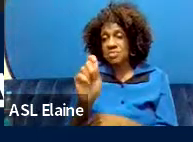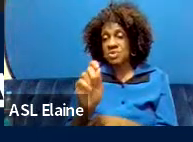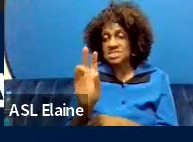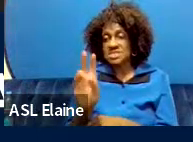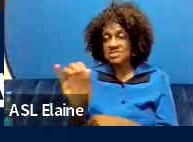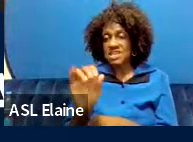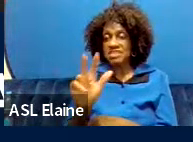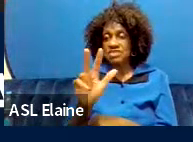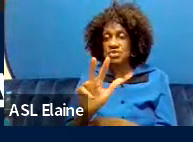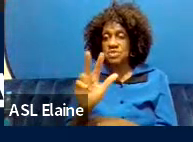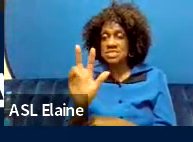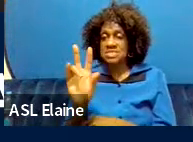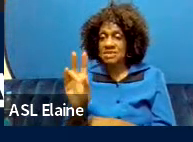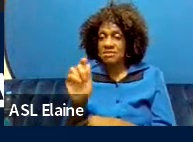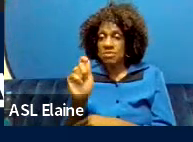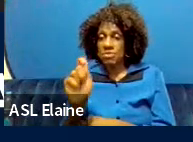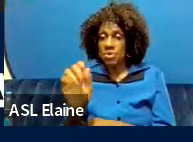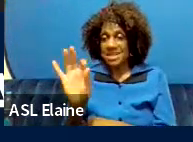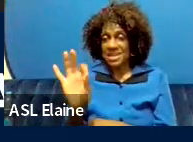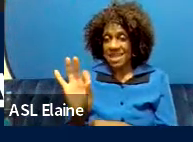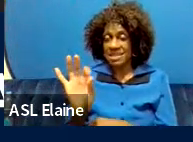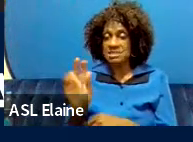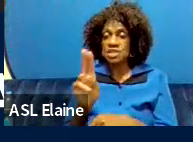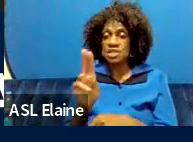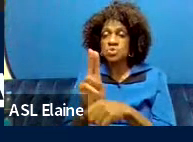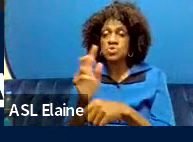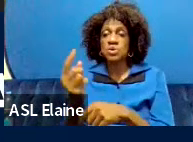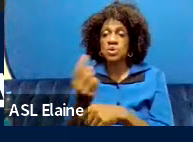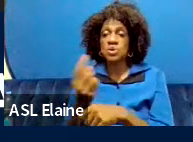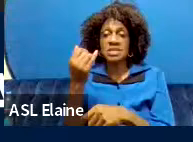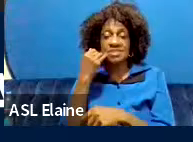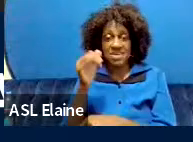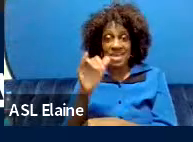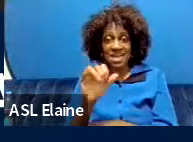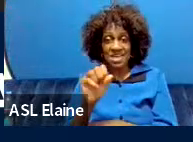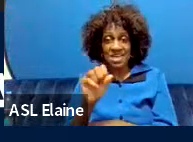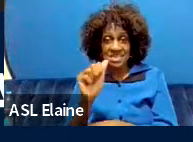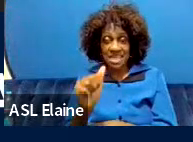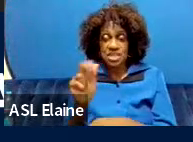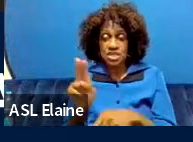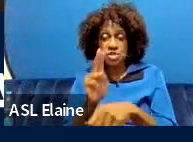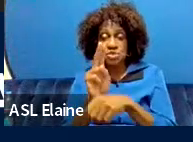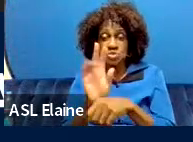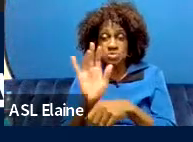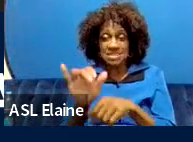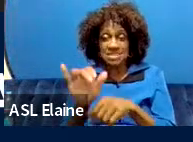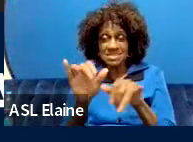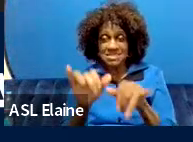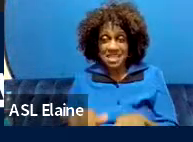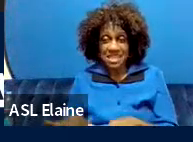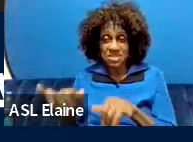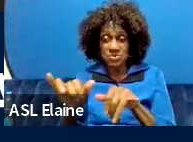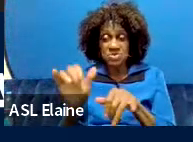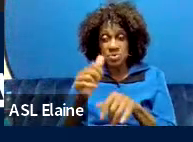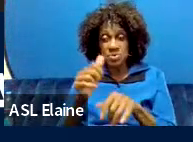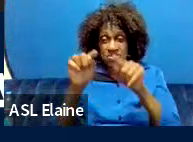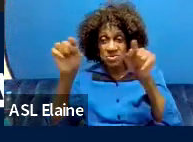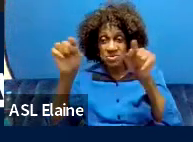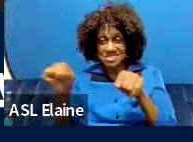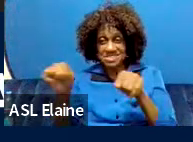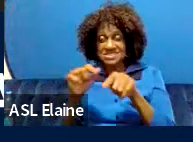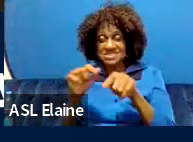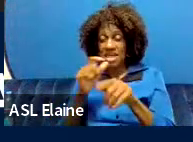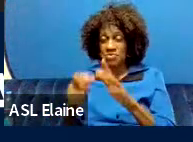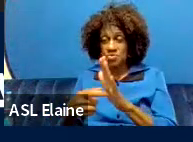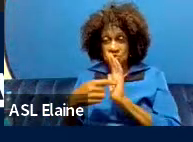37.9. This applies only where use of the ISA is required by the standards. On other signs not mandated by